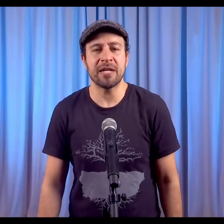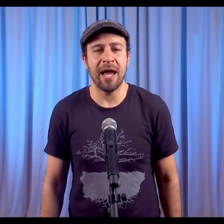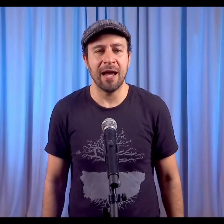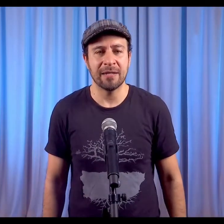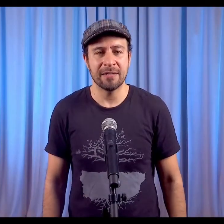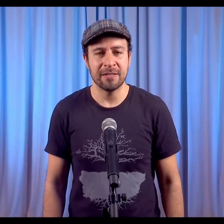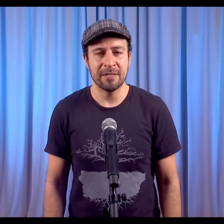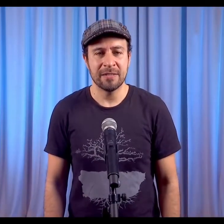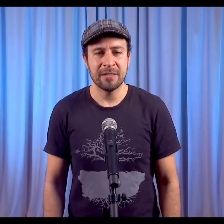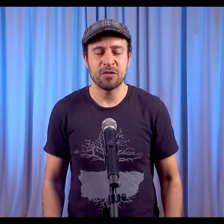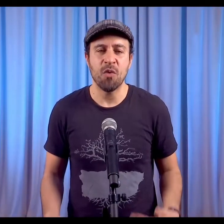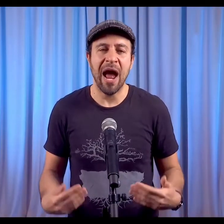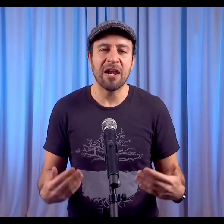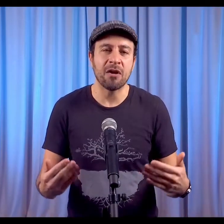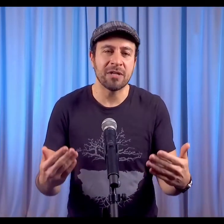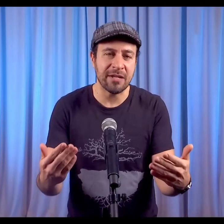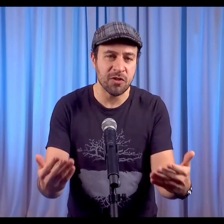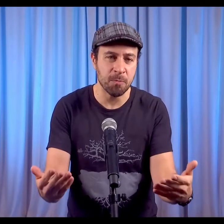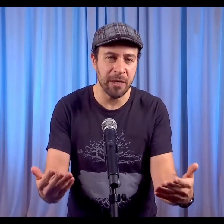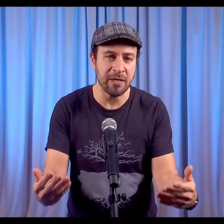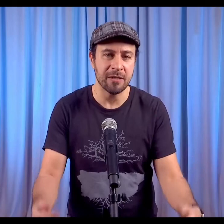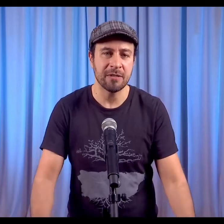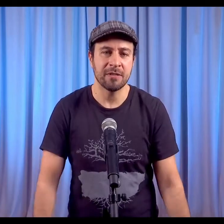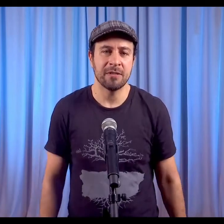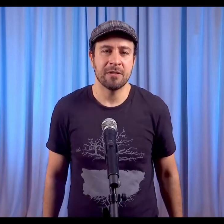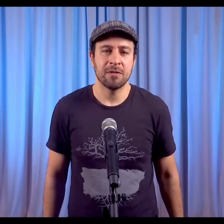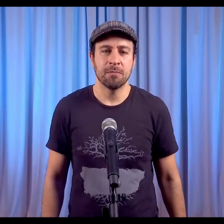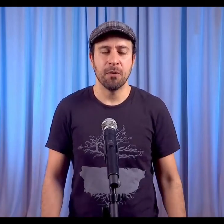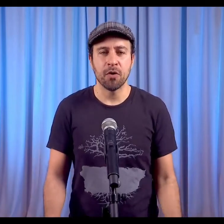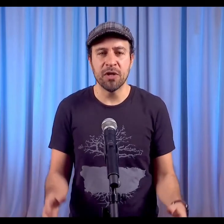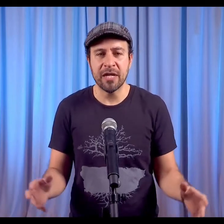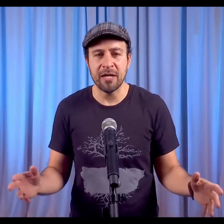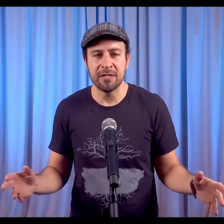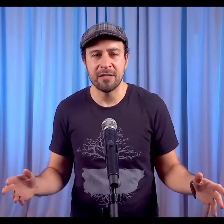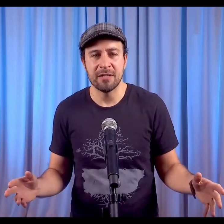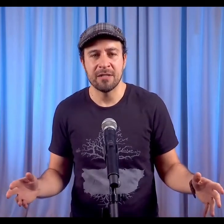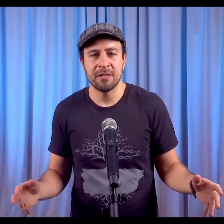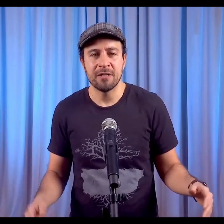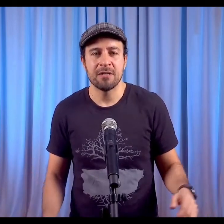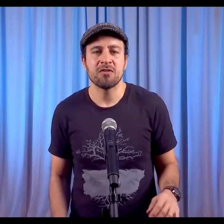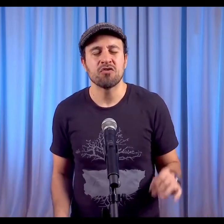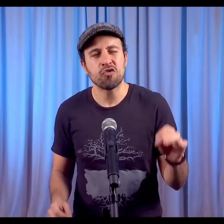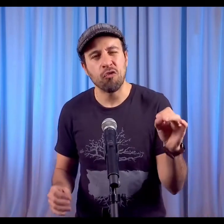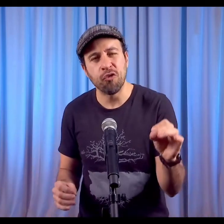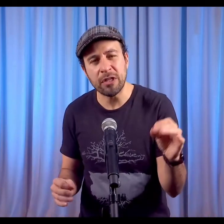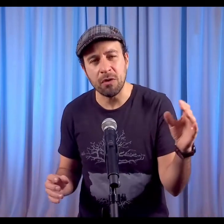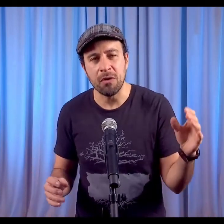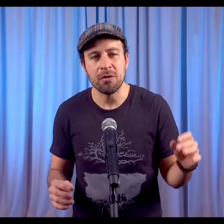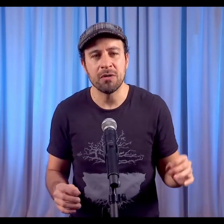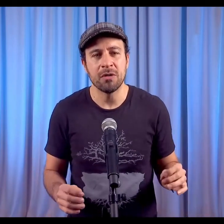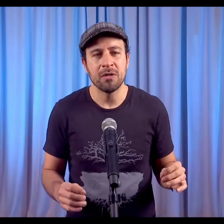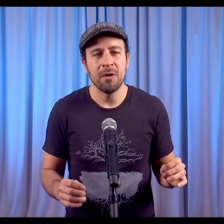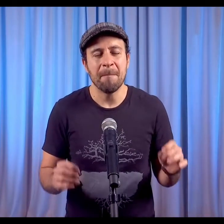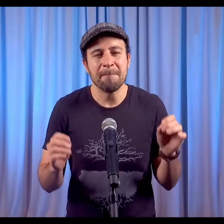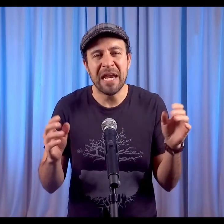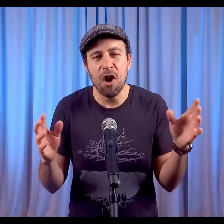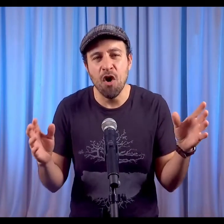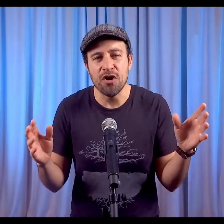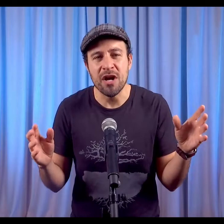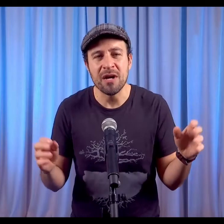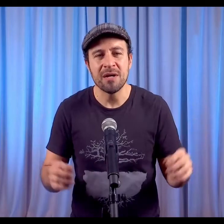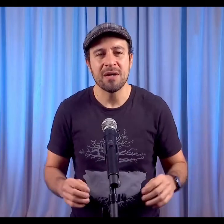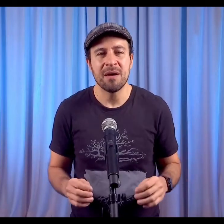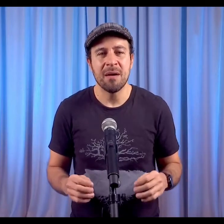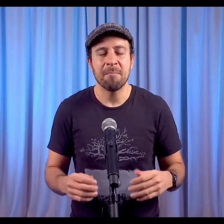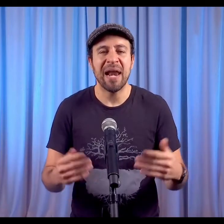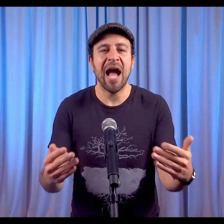Abuela's cocina is where I learned how to speak Puerto Rican, sofrito,